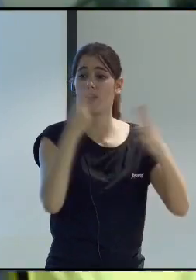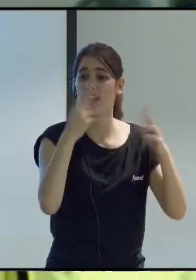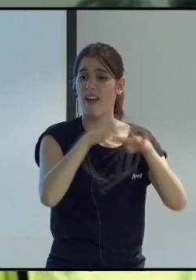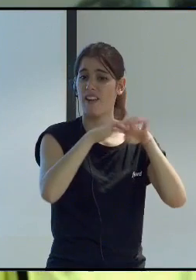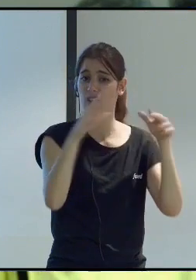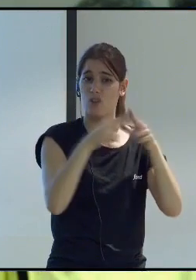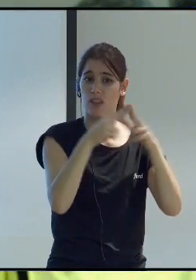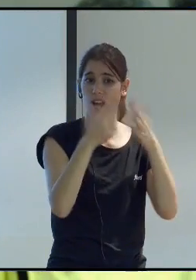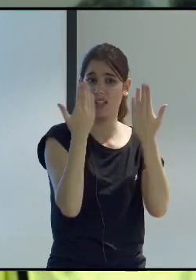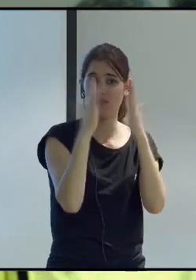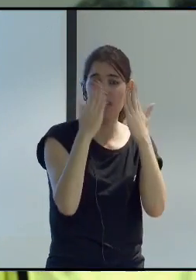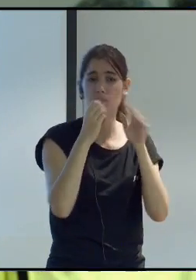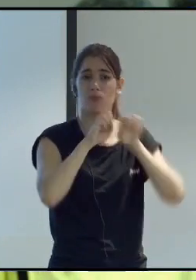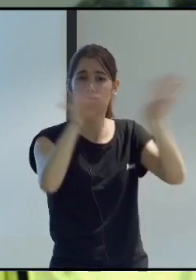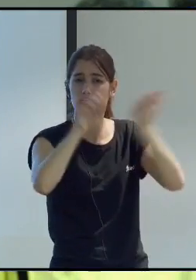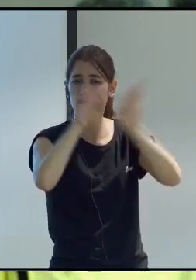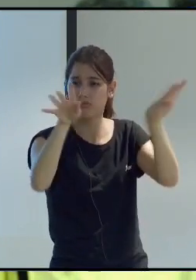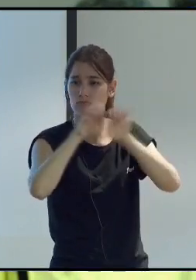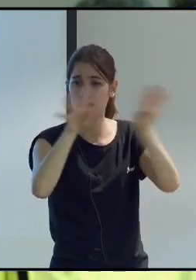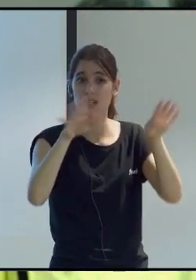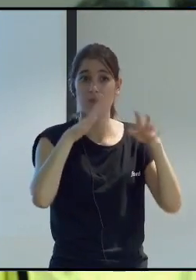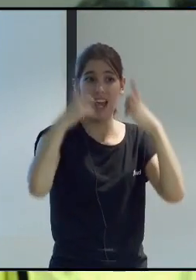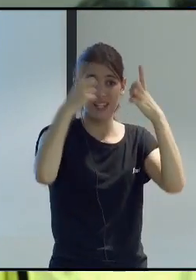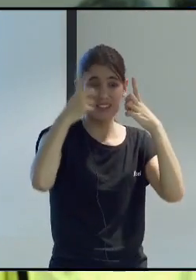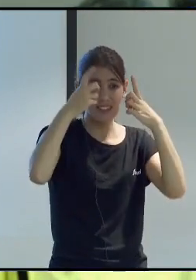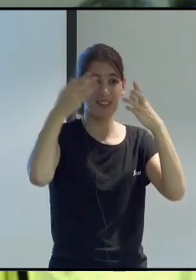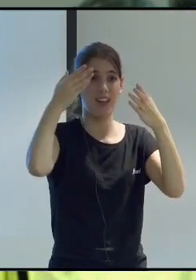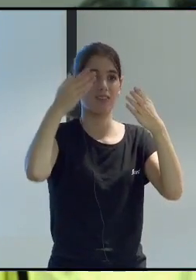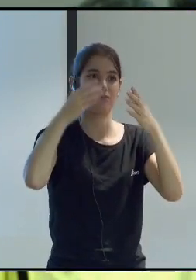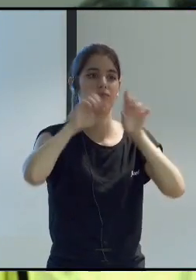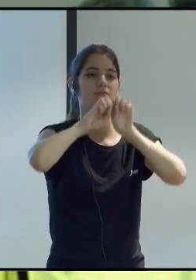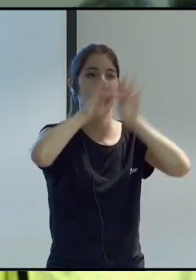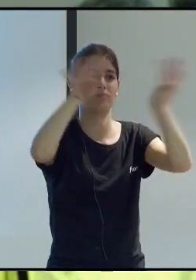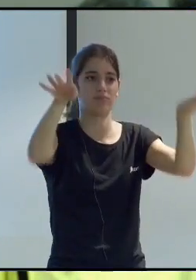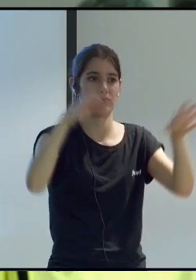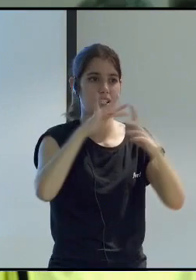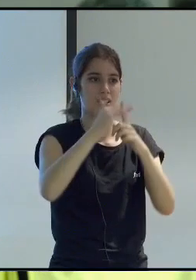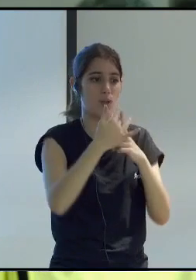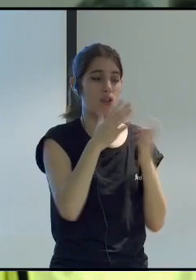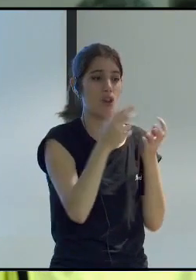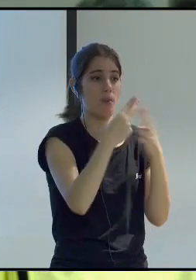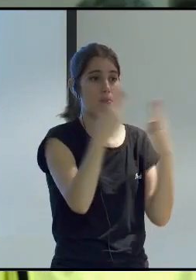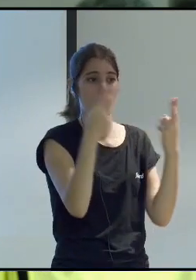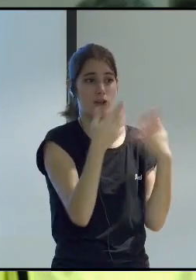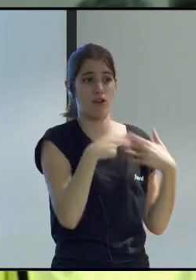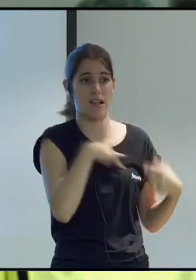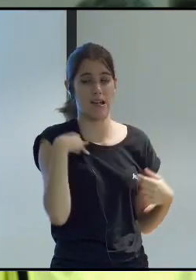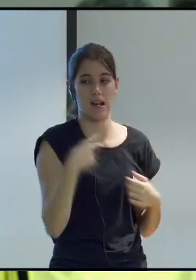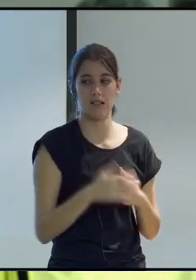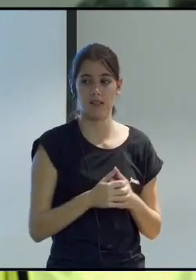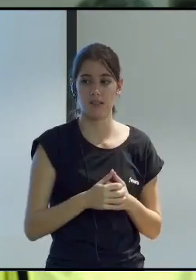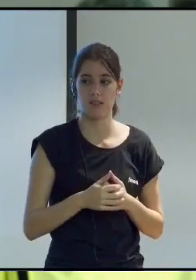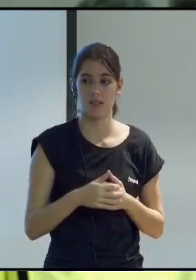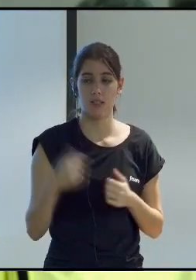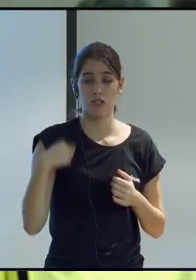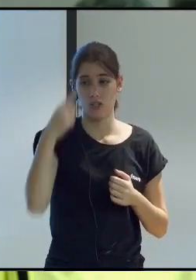things, day-to-day things. Yeah, okay. It's really important then that we reclaim our